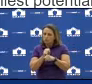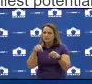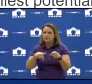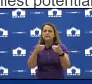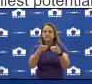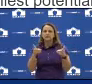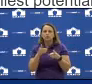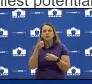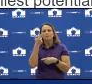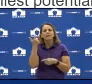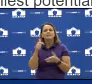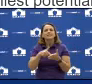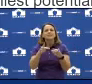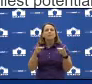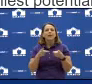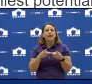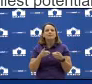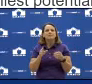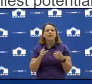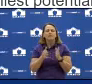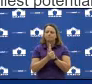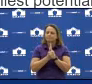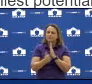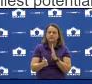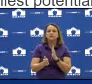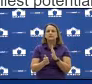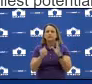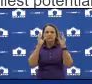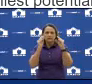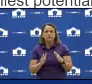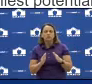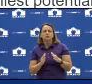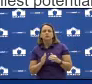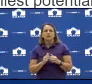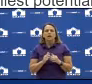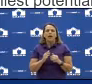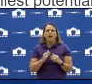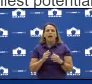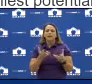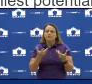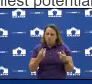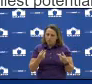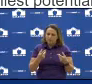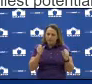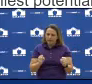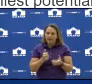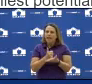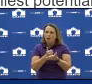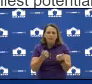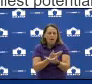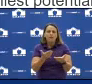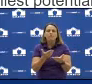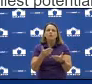because this is a place where they can perfect their craft in their quest to help every single child achieve to their